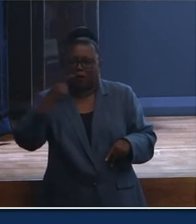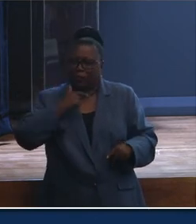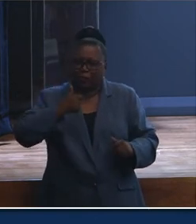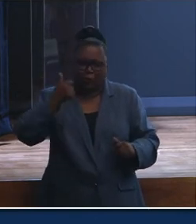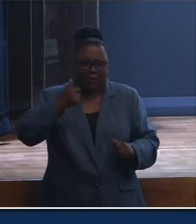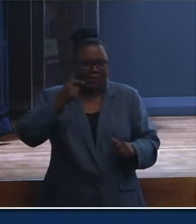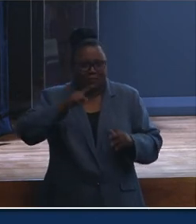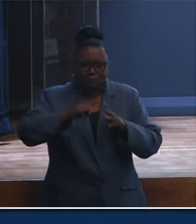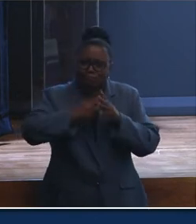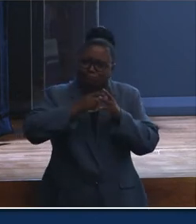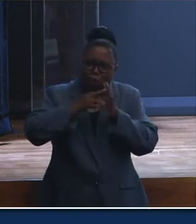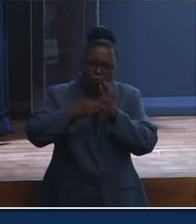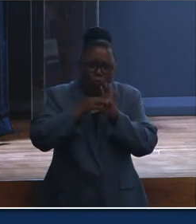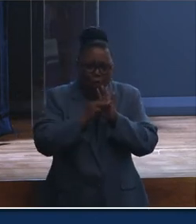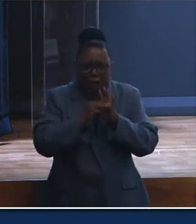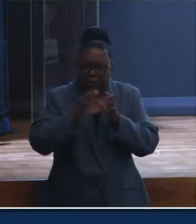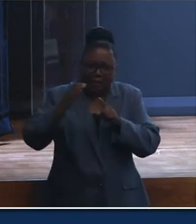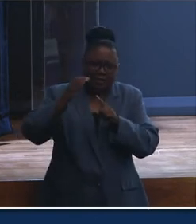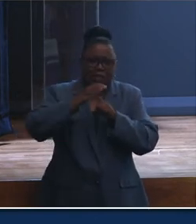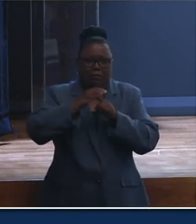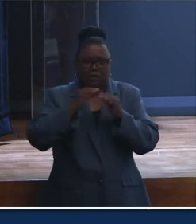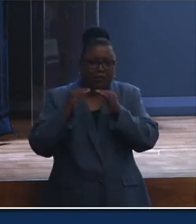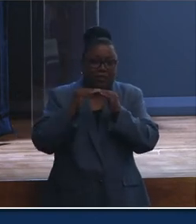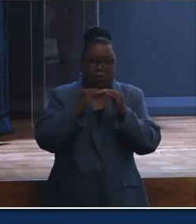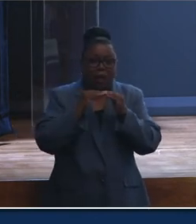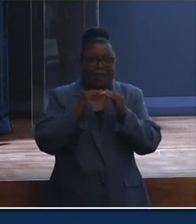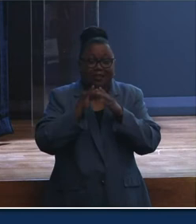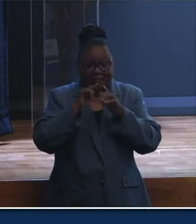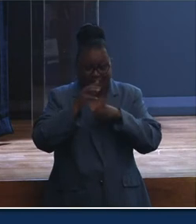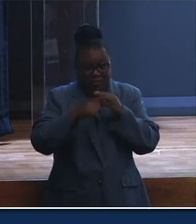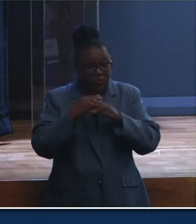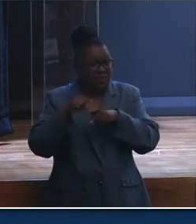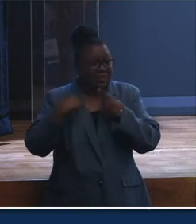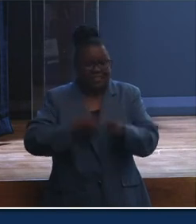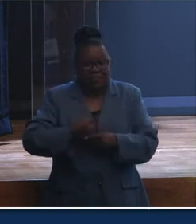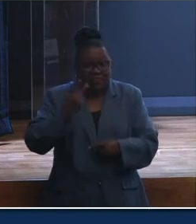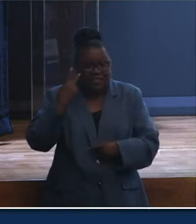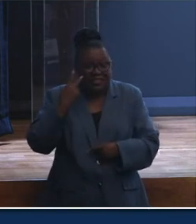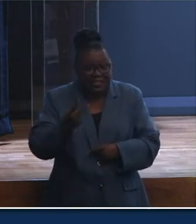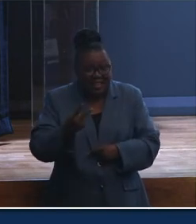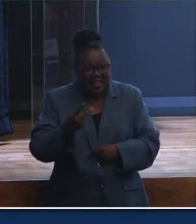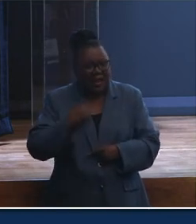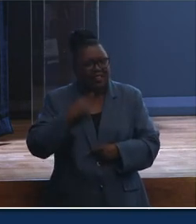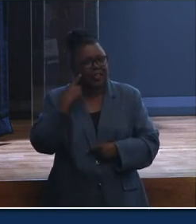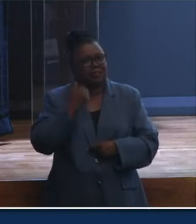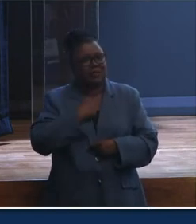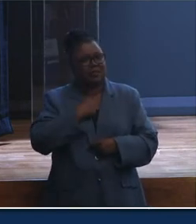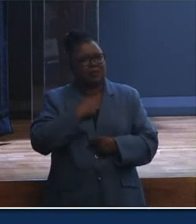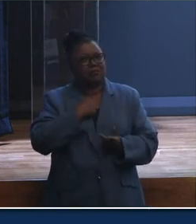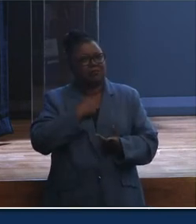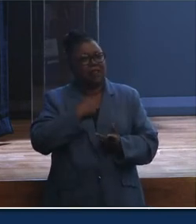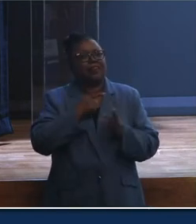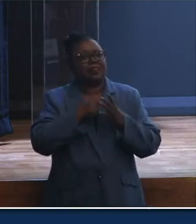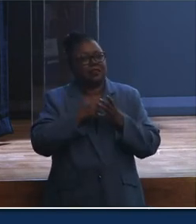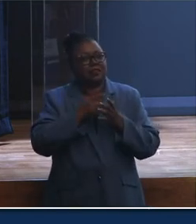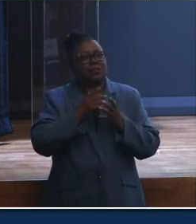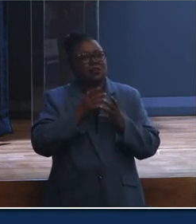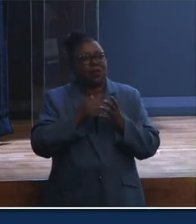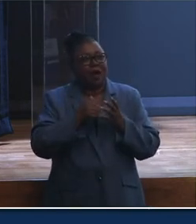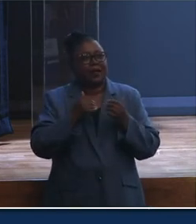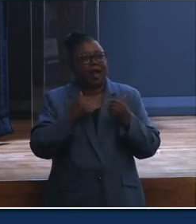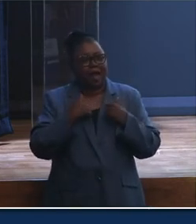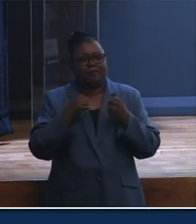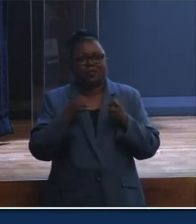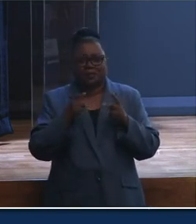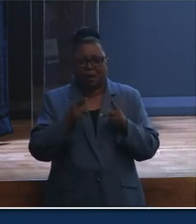greatest pioneers, role models, and champions of equality that this world has ever seen. And I'm thinking to myself, this is why I have